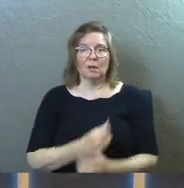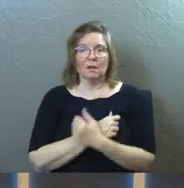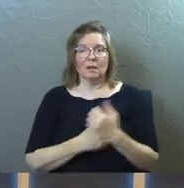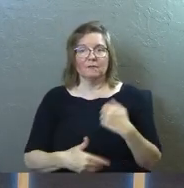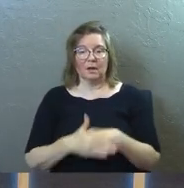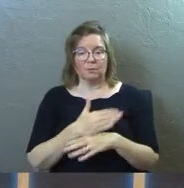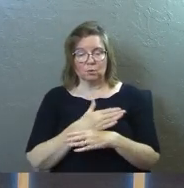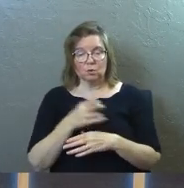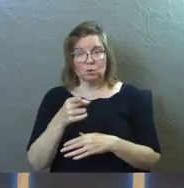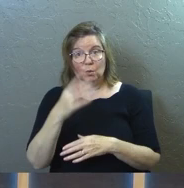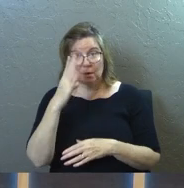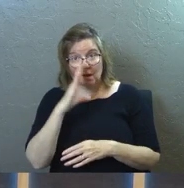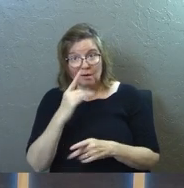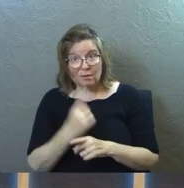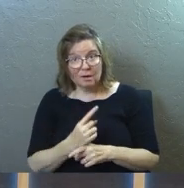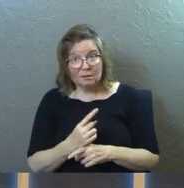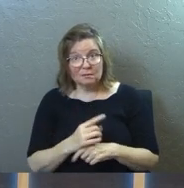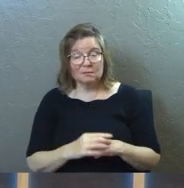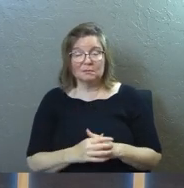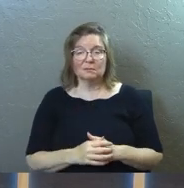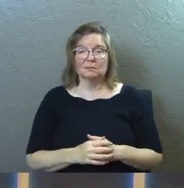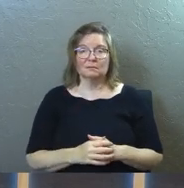Love covers between you and God, doesn't it?